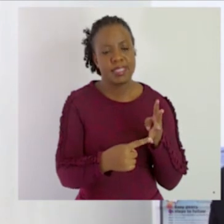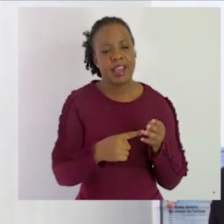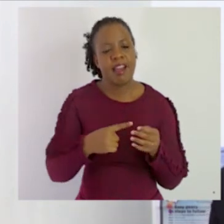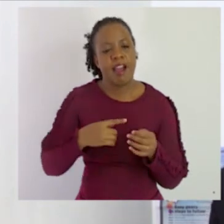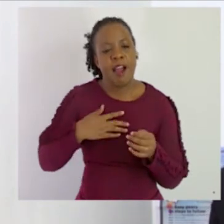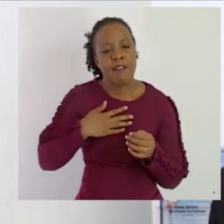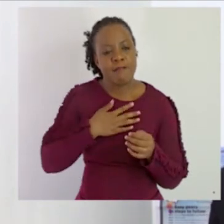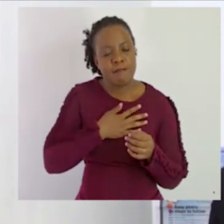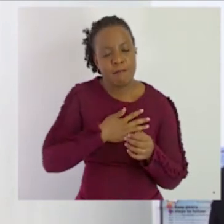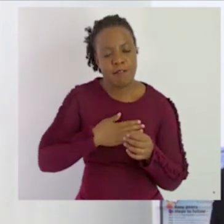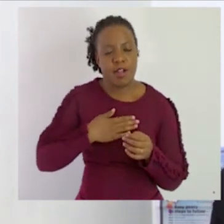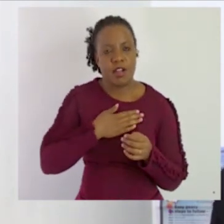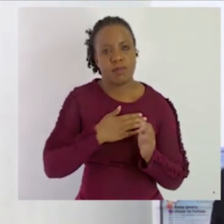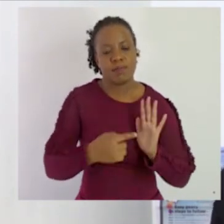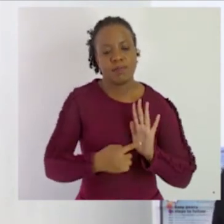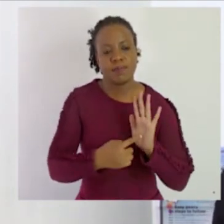feelings.